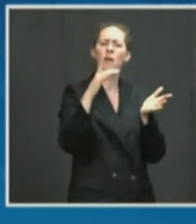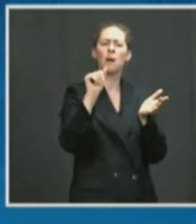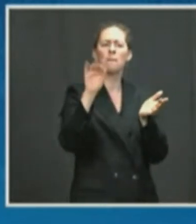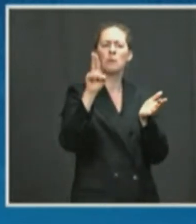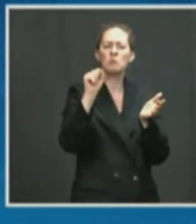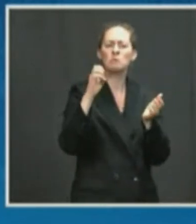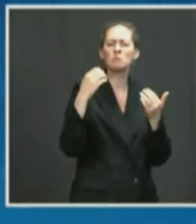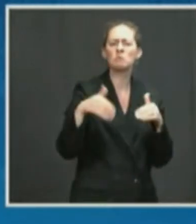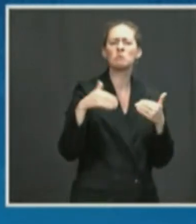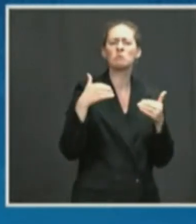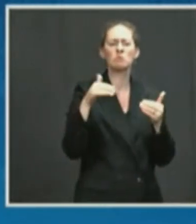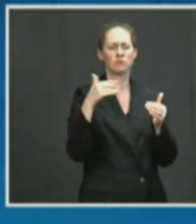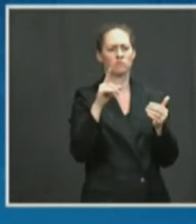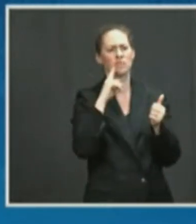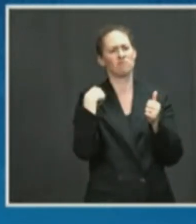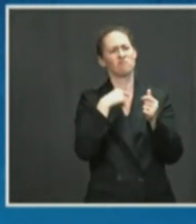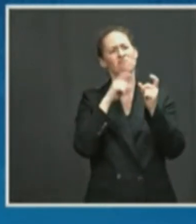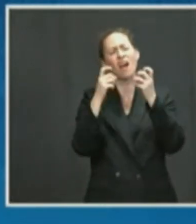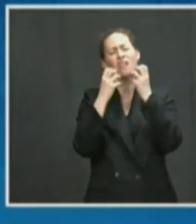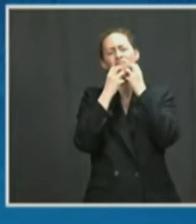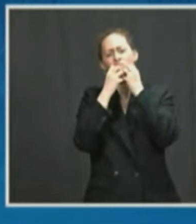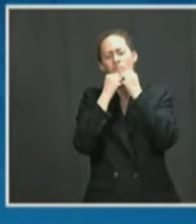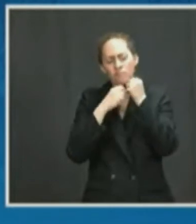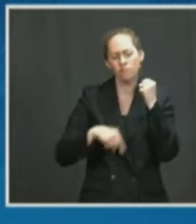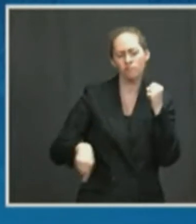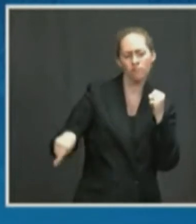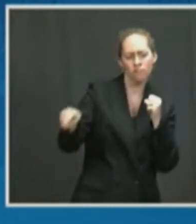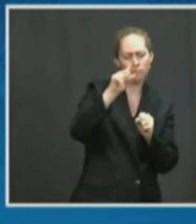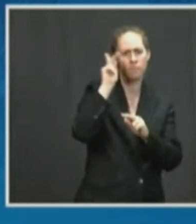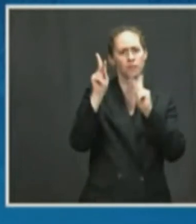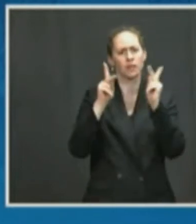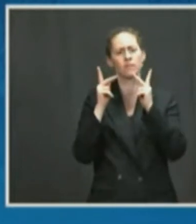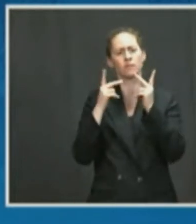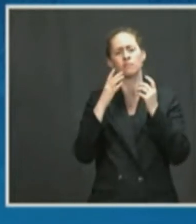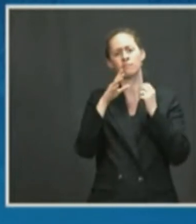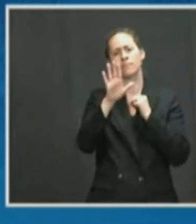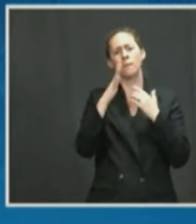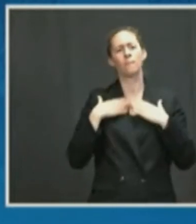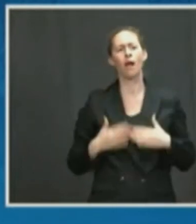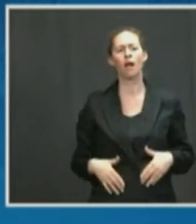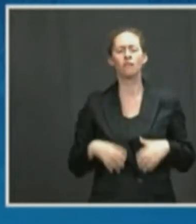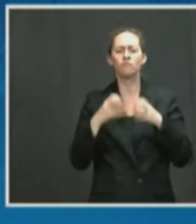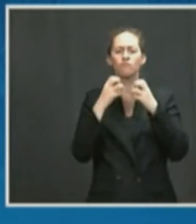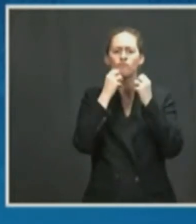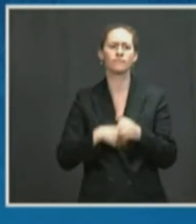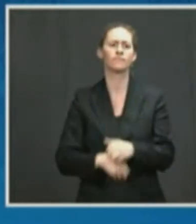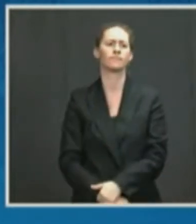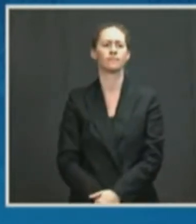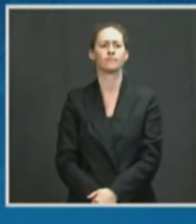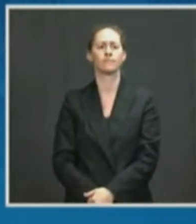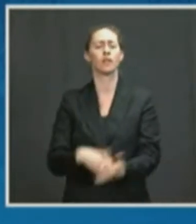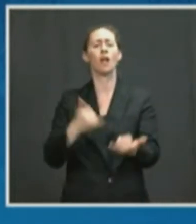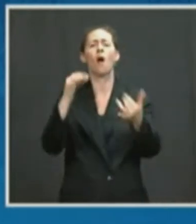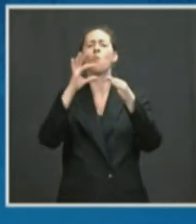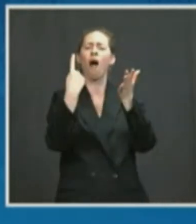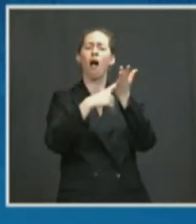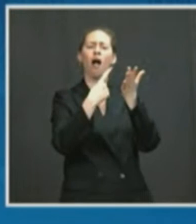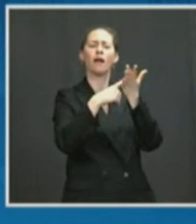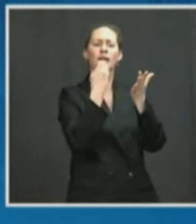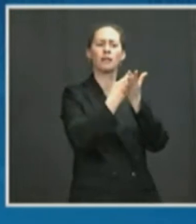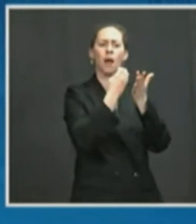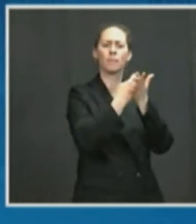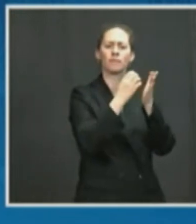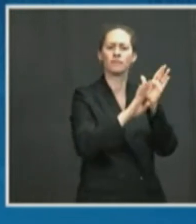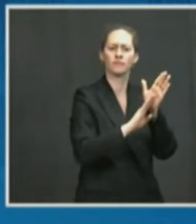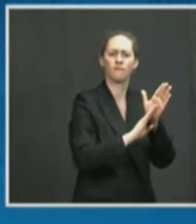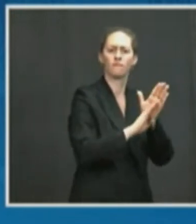human condition and humanity. Second, on economic development, the President and I also